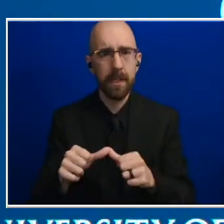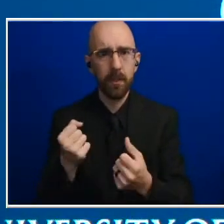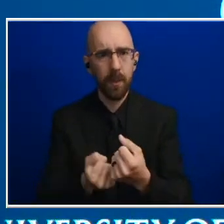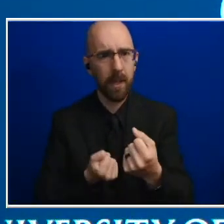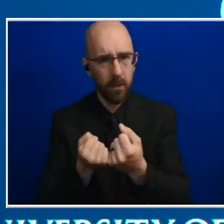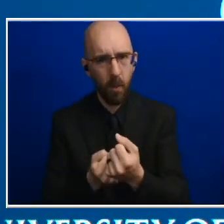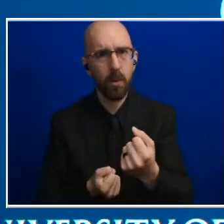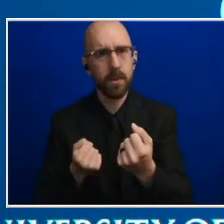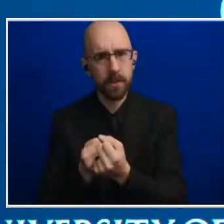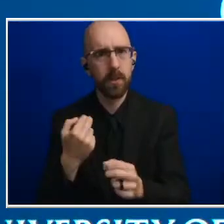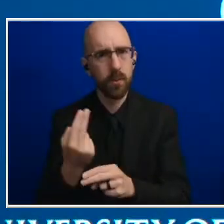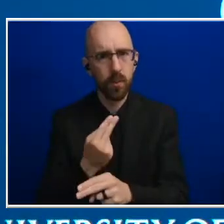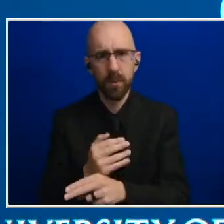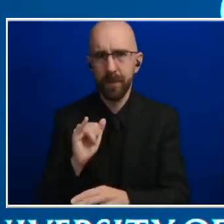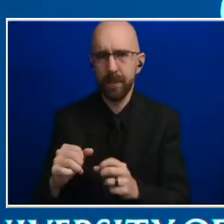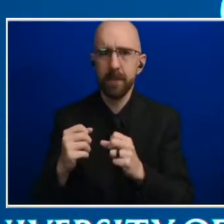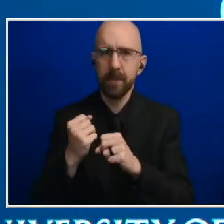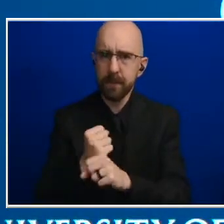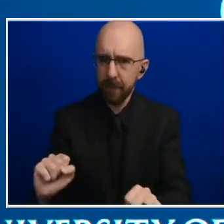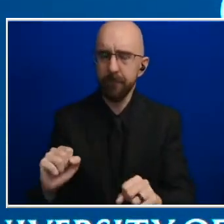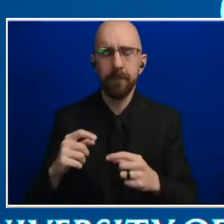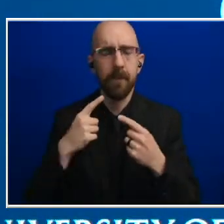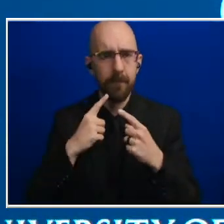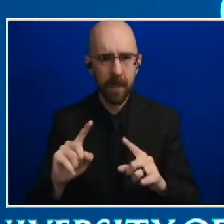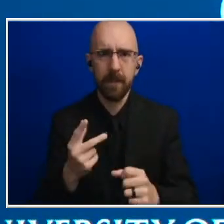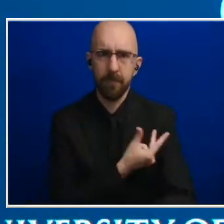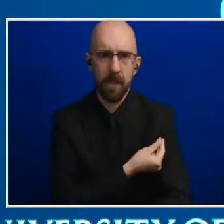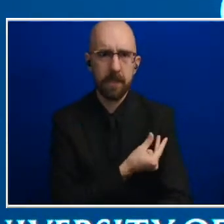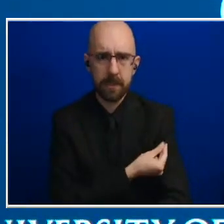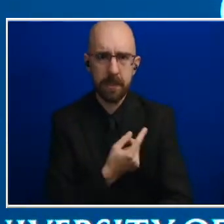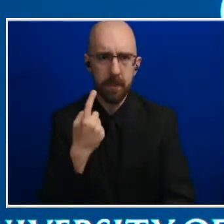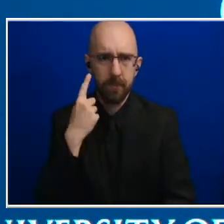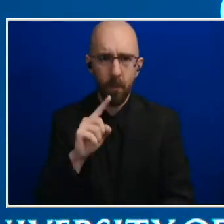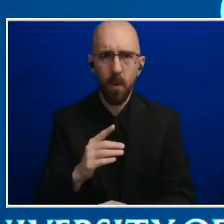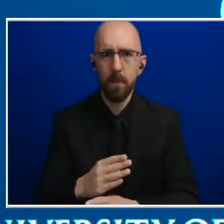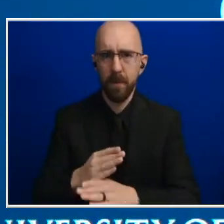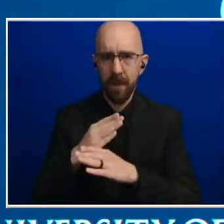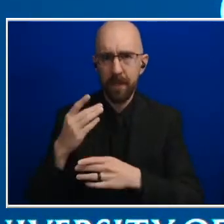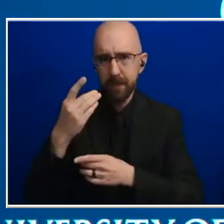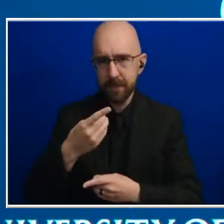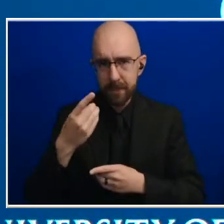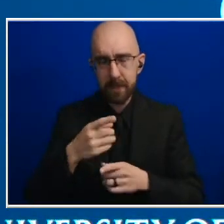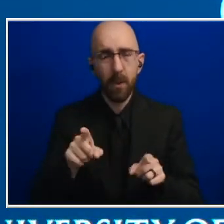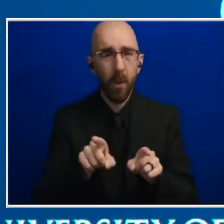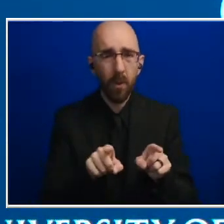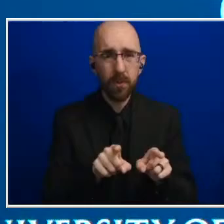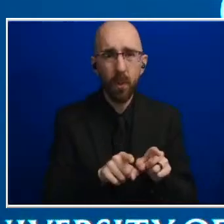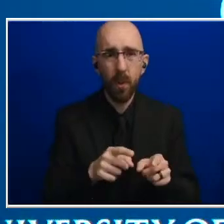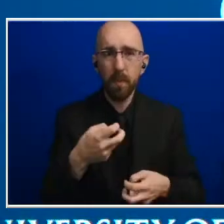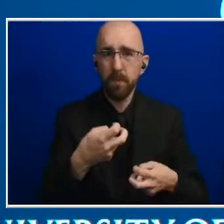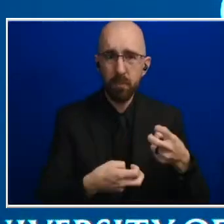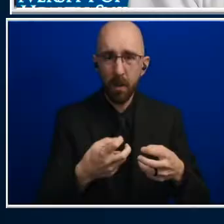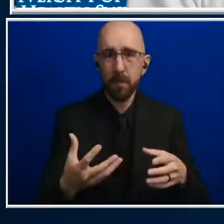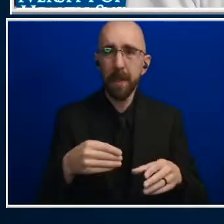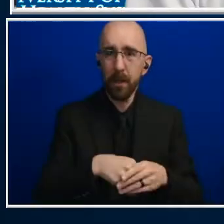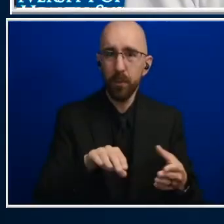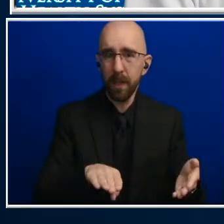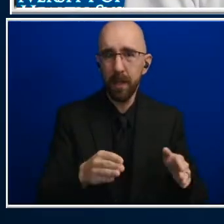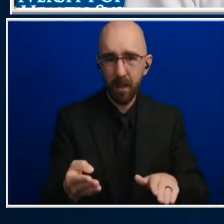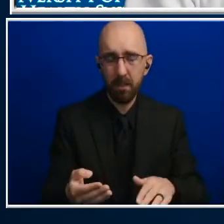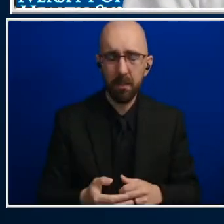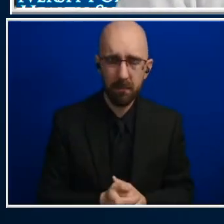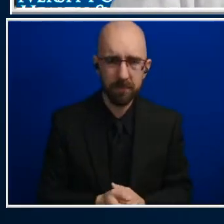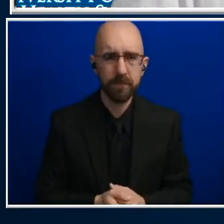this very safe, very effective vaccine for preventing the disease, but also the complications, including death. Yeah, and you